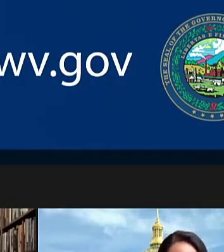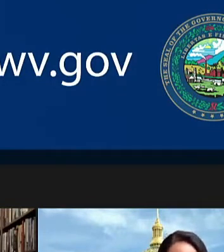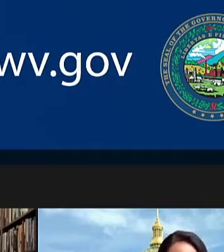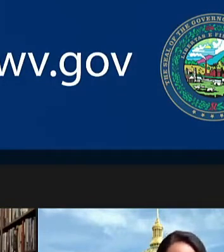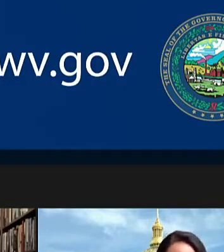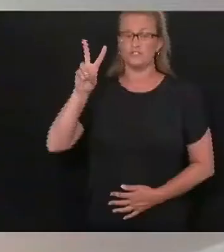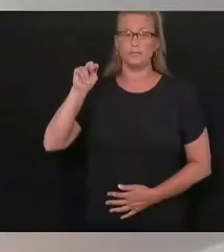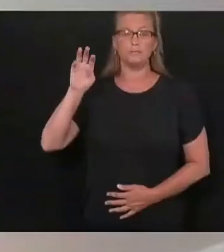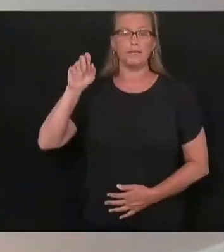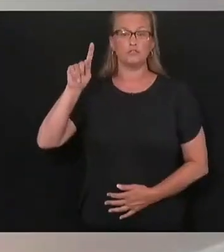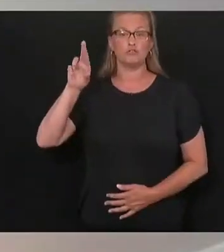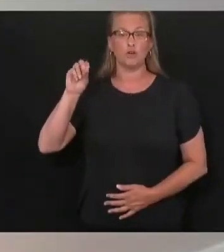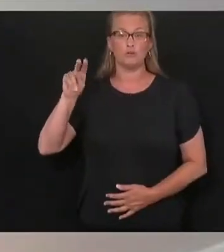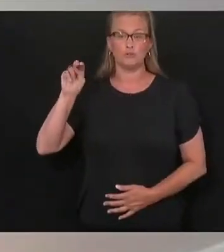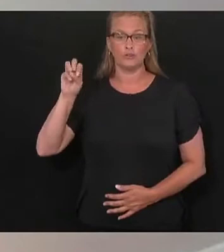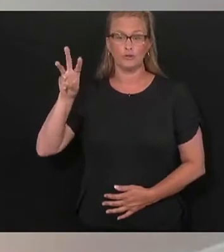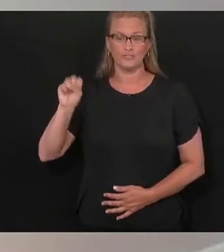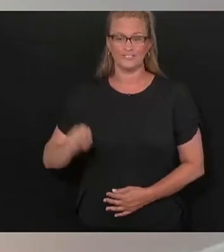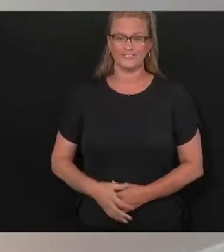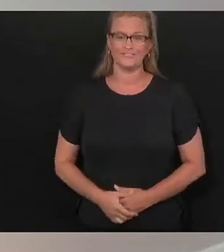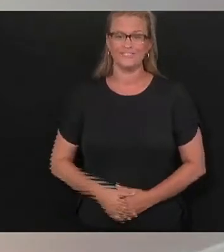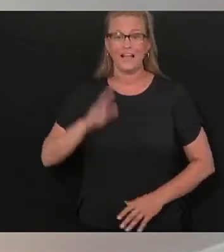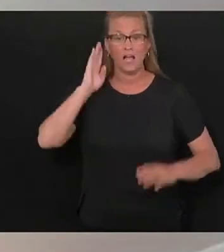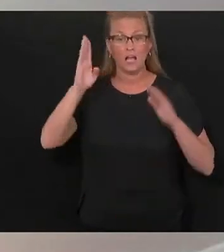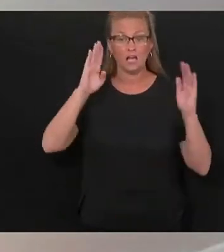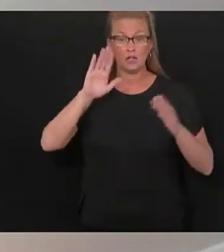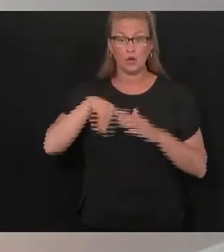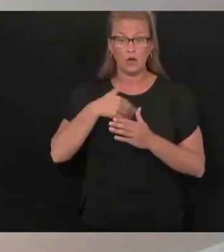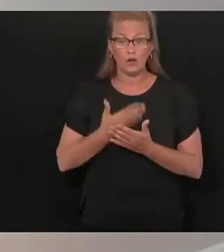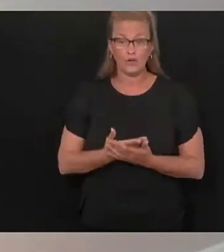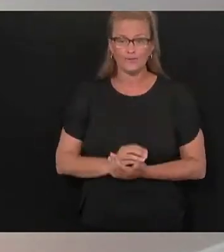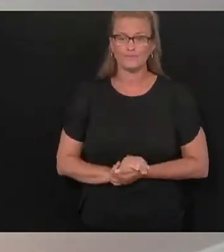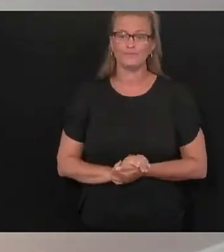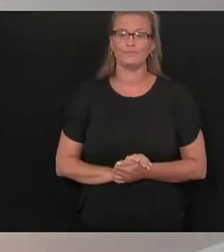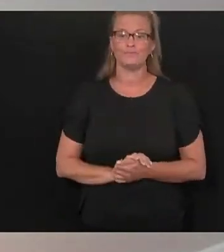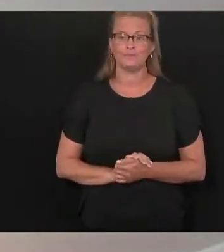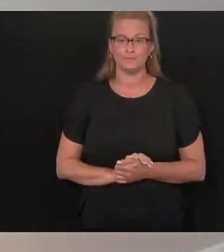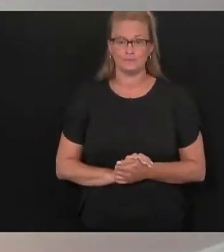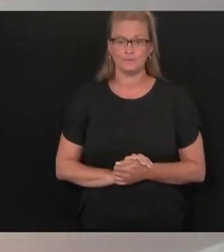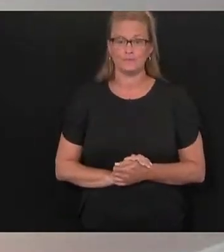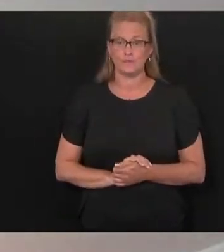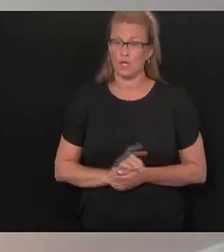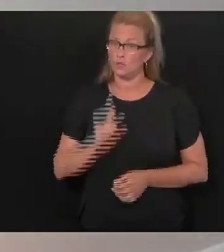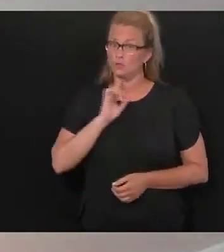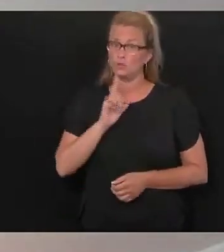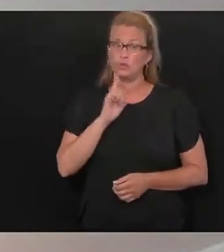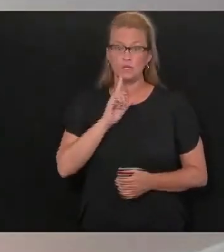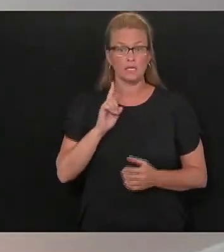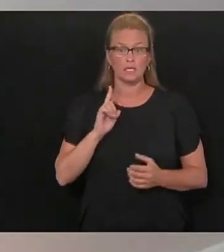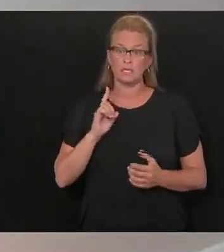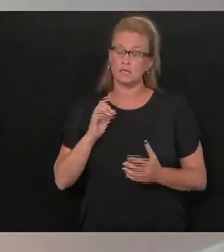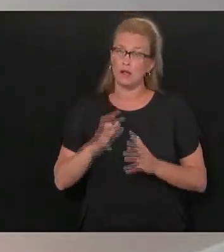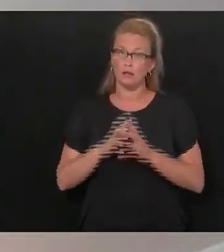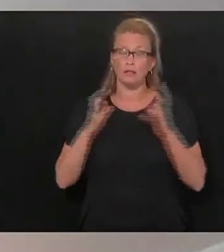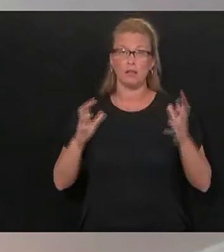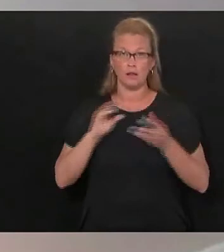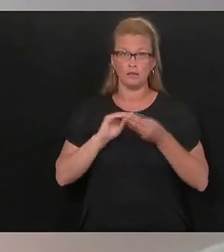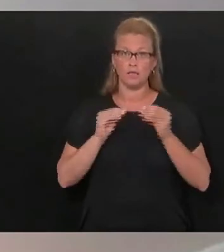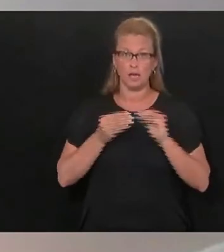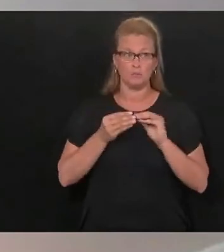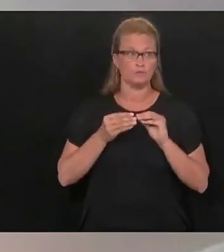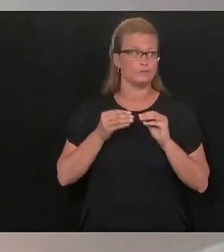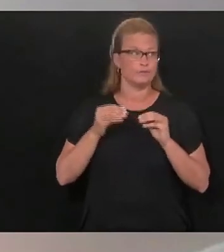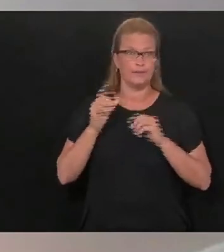Hi, Governor. Hi, Superintendent Birch. Hi, everyone. There are significant numbers of counties that have already submitted